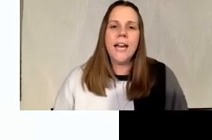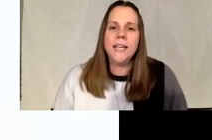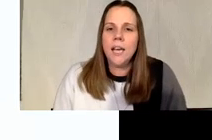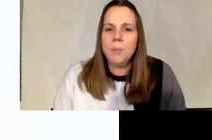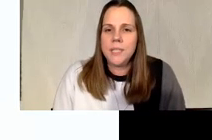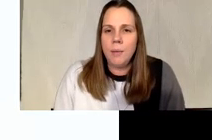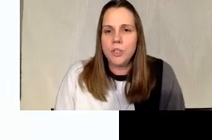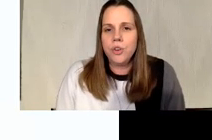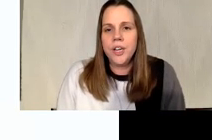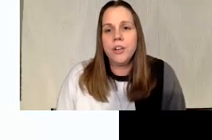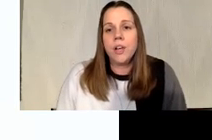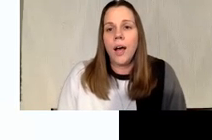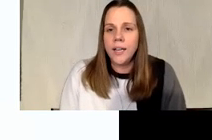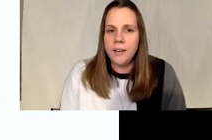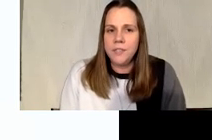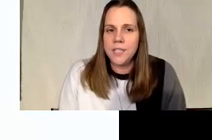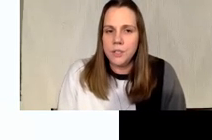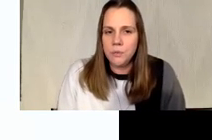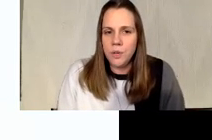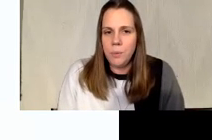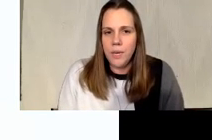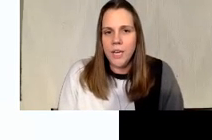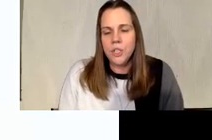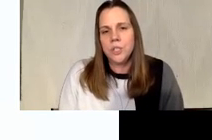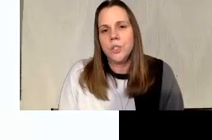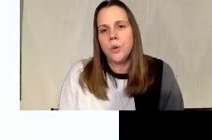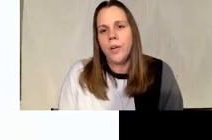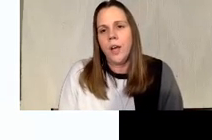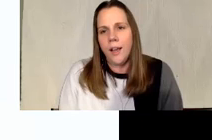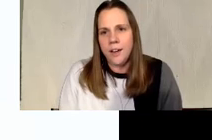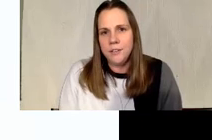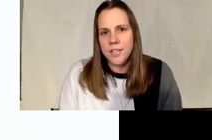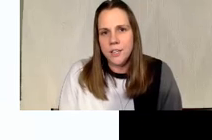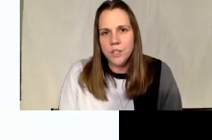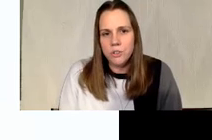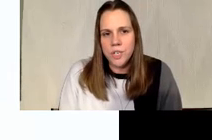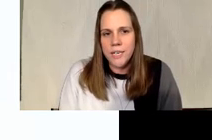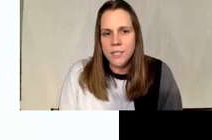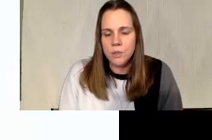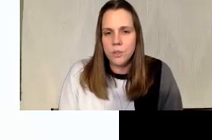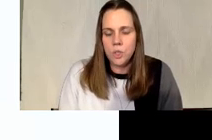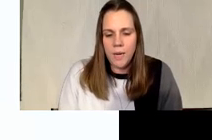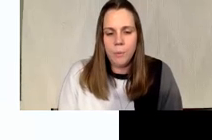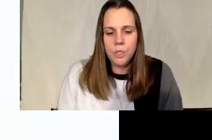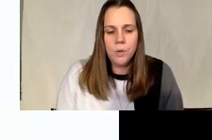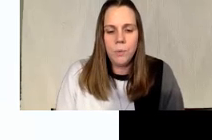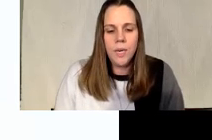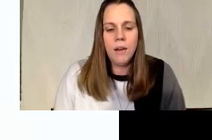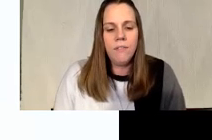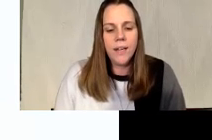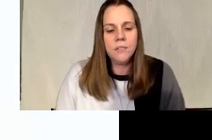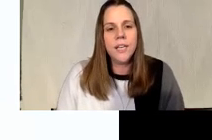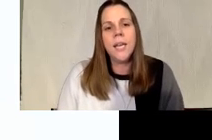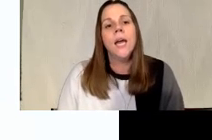Gestures, signs help establish critical cognitive skills for communication. So one cognitive skill children need to be able to